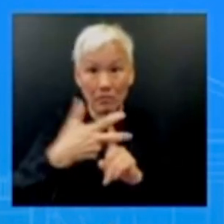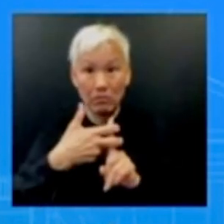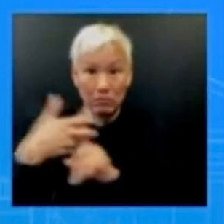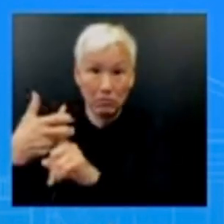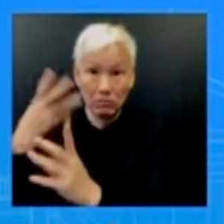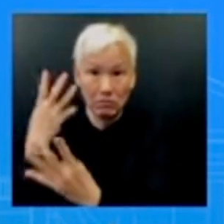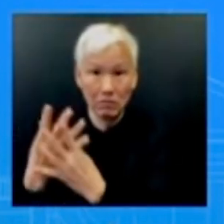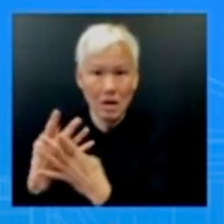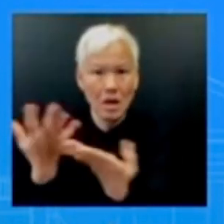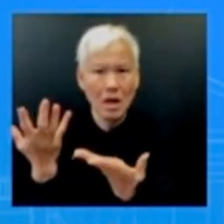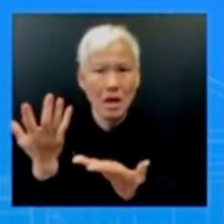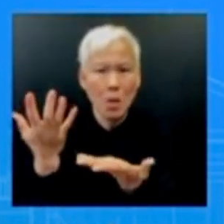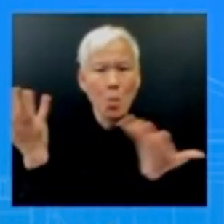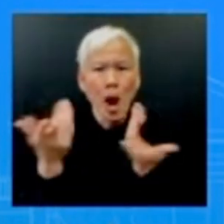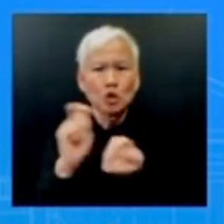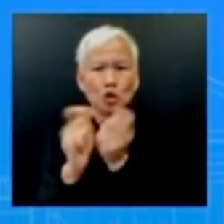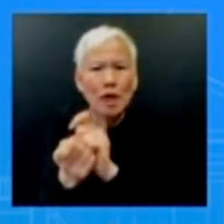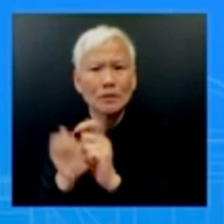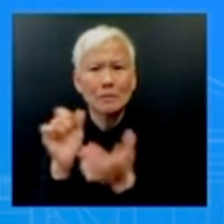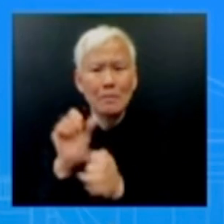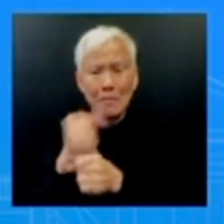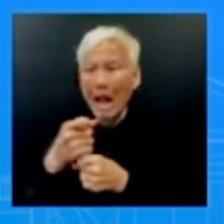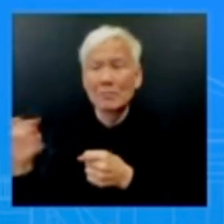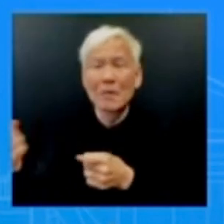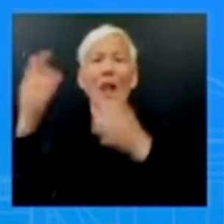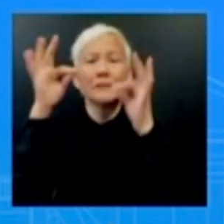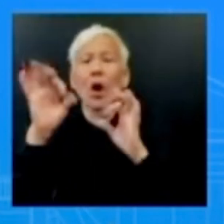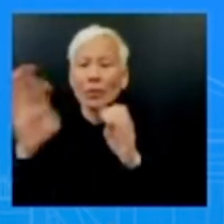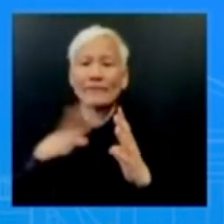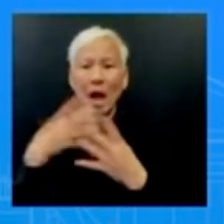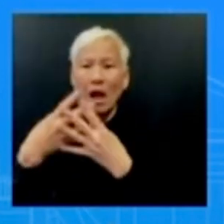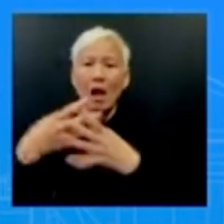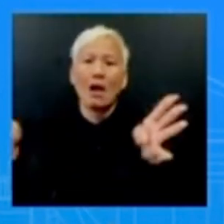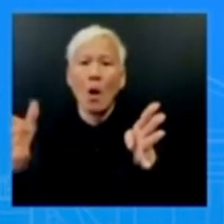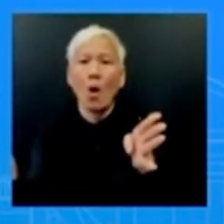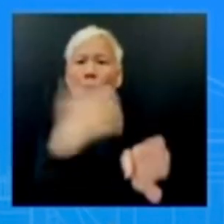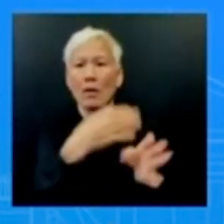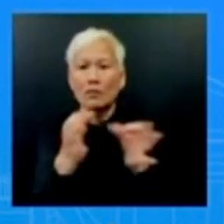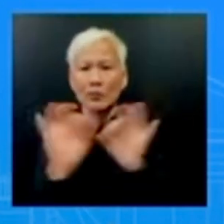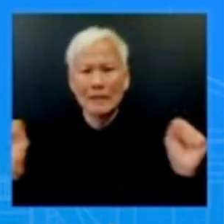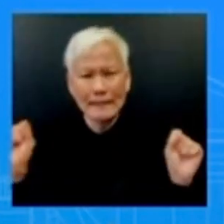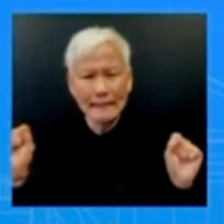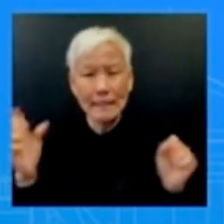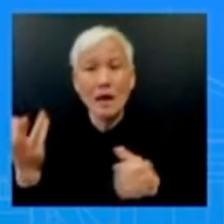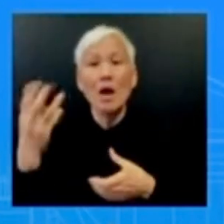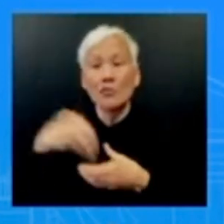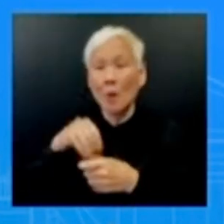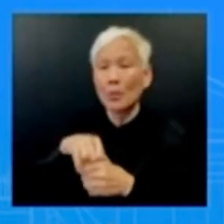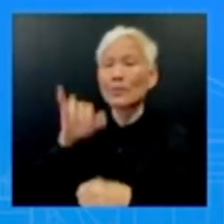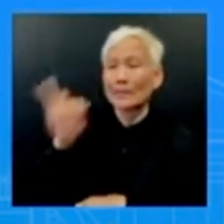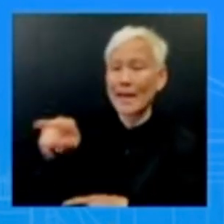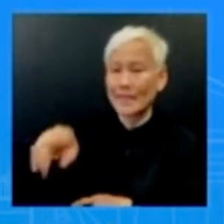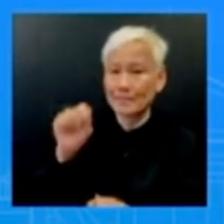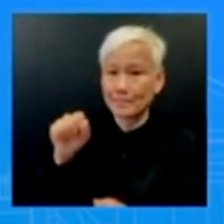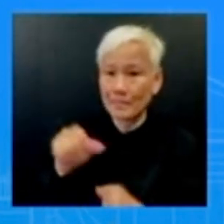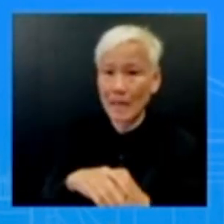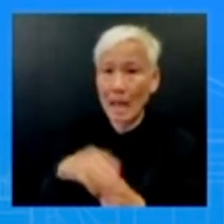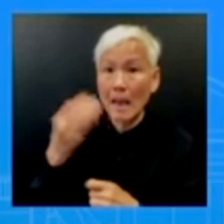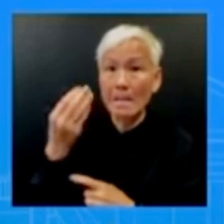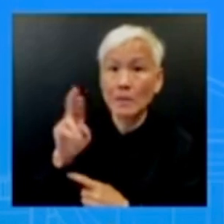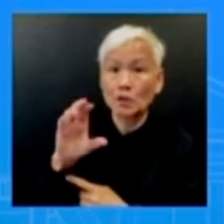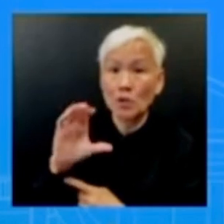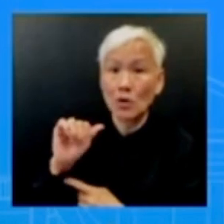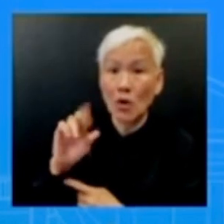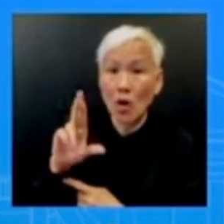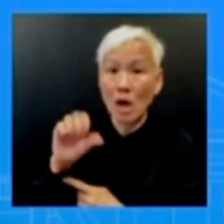We were. Our team here at the NSC was involved in this. Of course, Mr. Karstens, the special envoy for hostage affairs over the